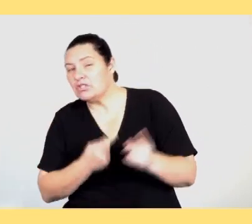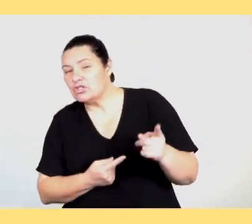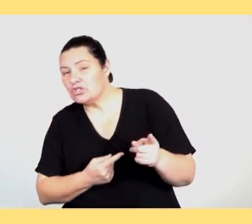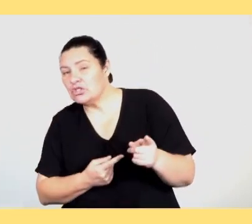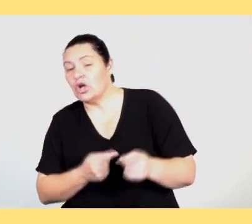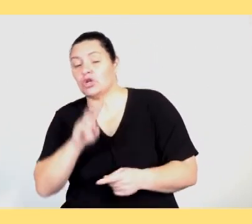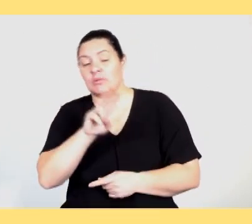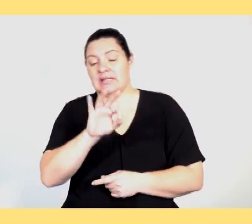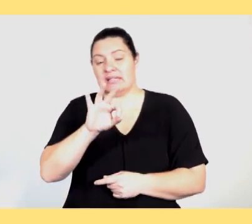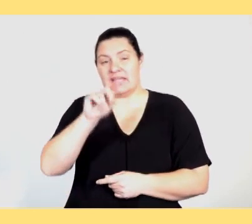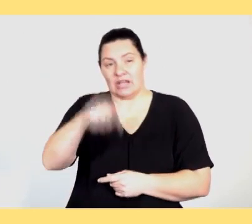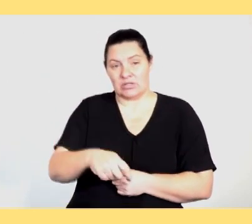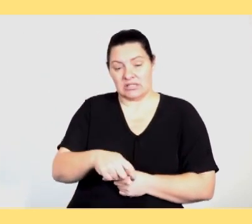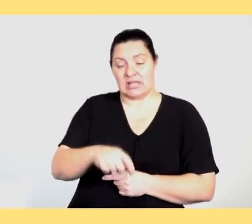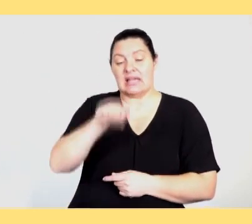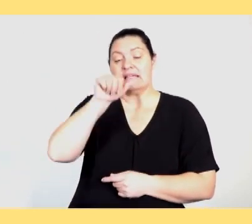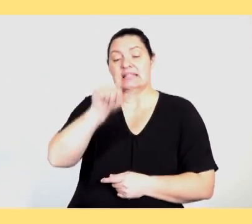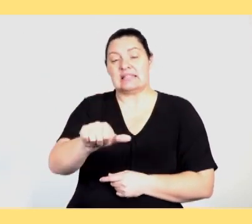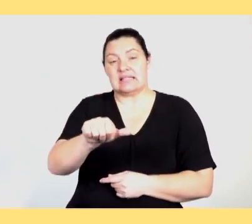going to be?